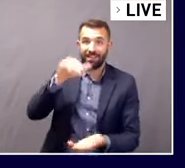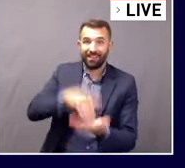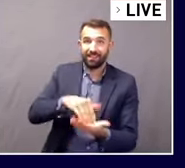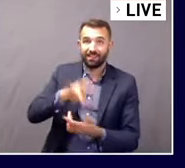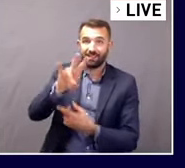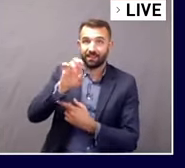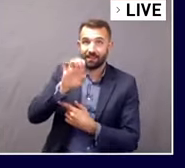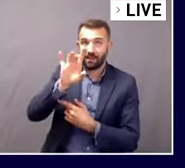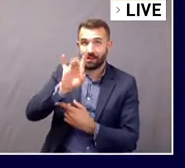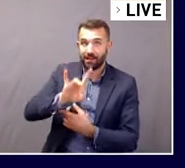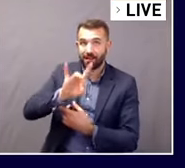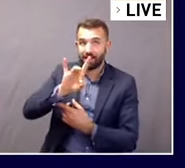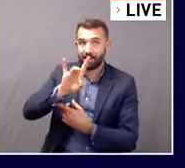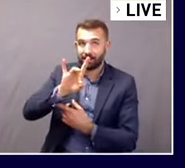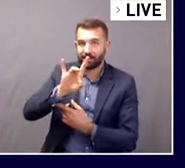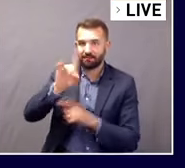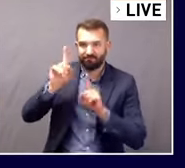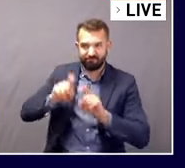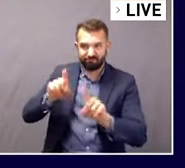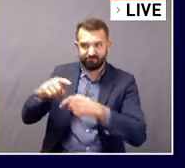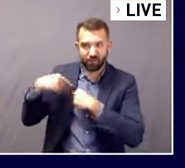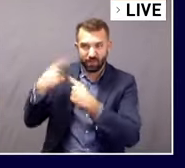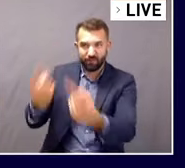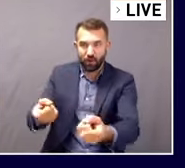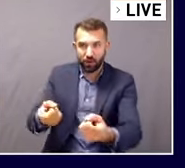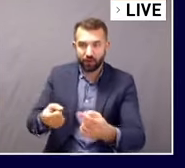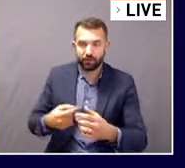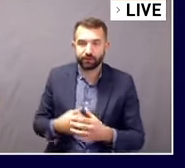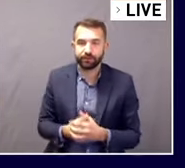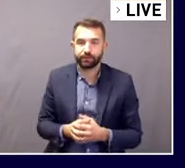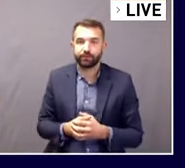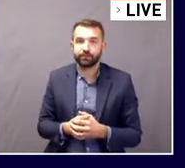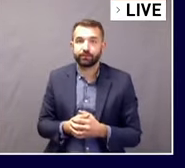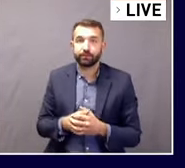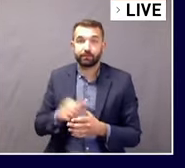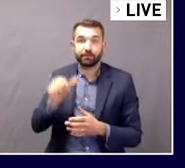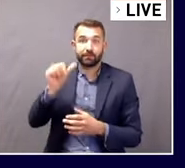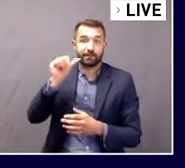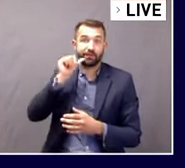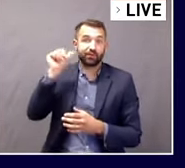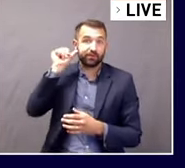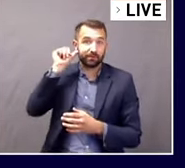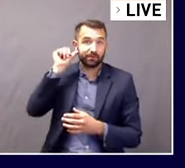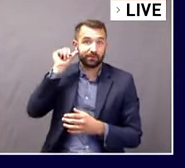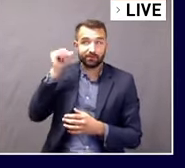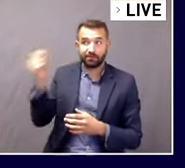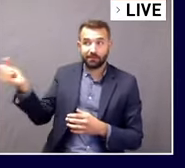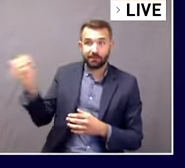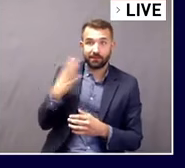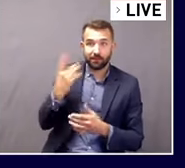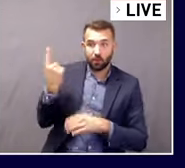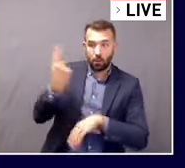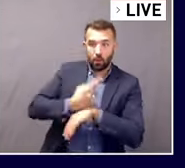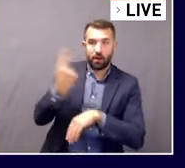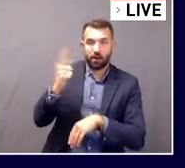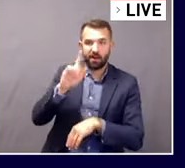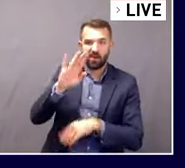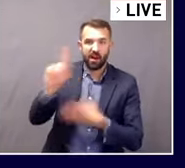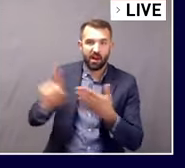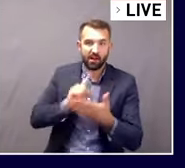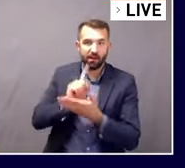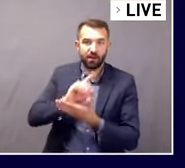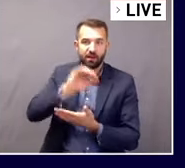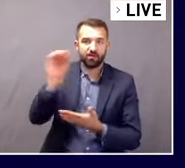2,708 tests received and reported to Maine CDC yesterday, the 1-day positivity rate across the state of